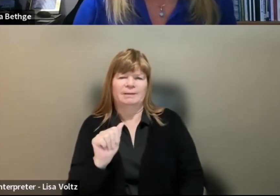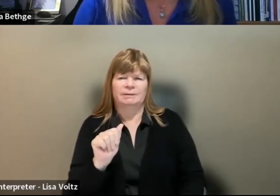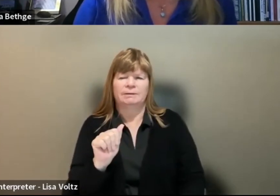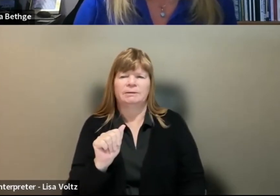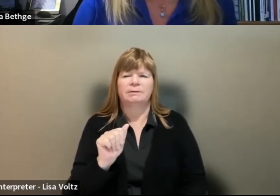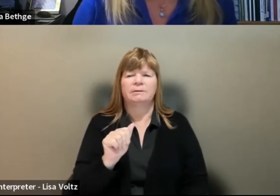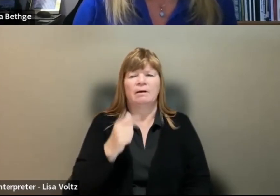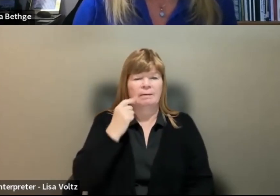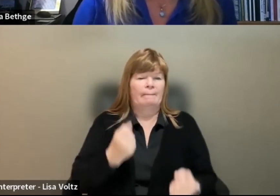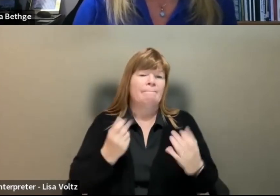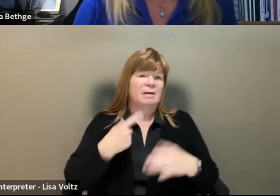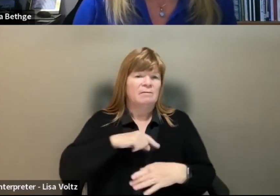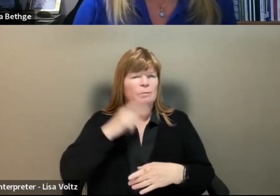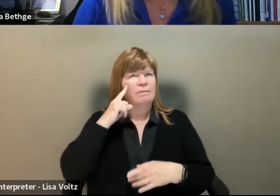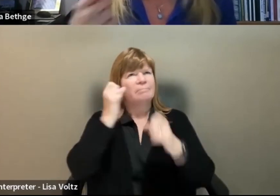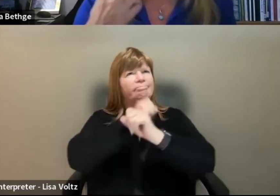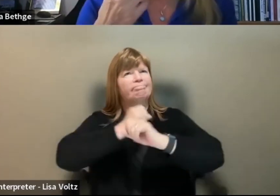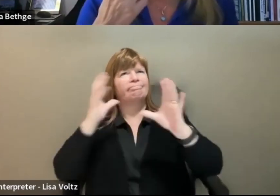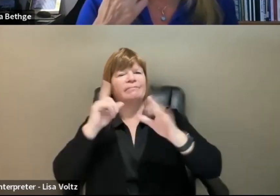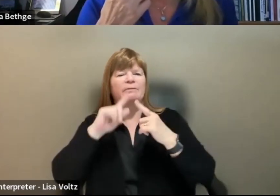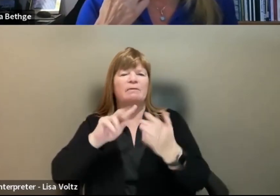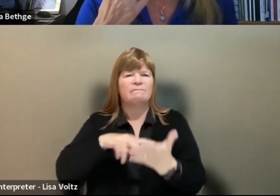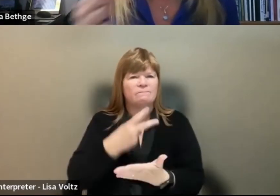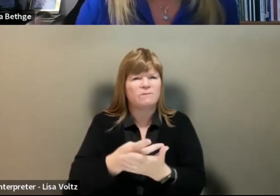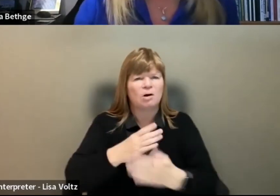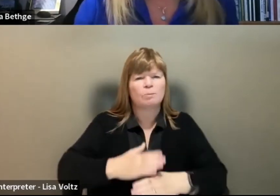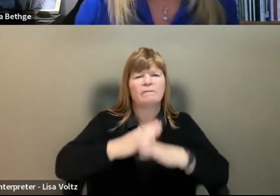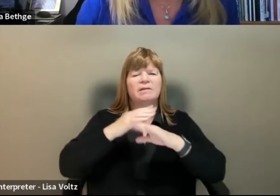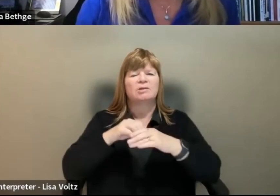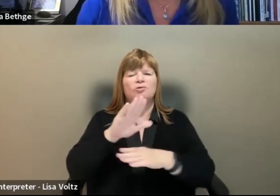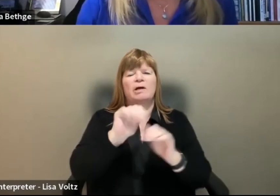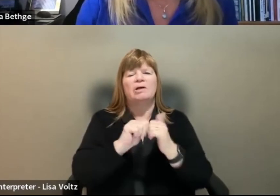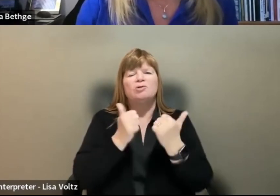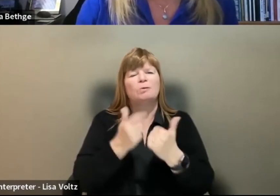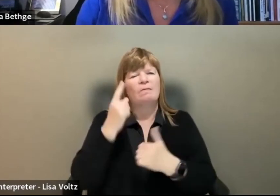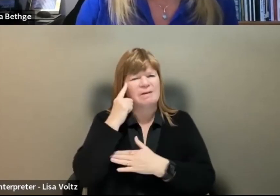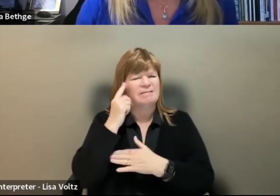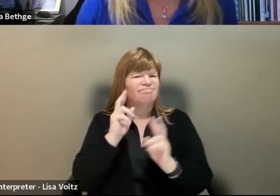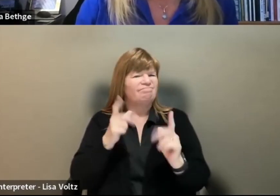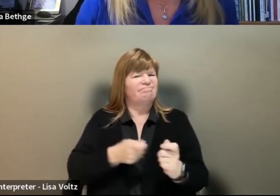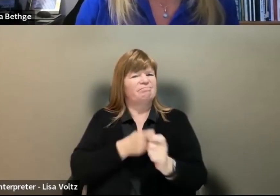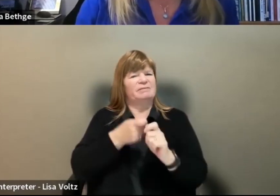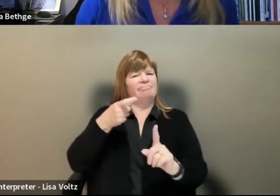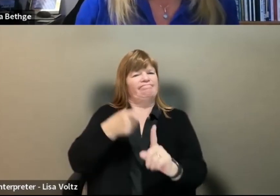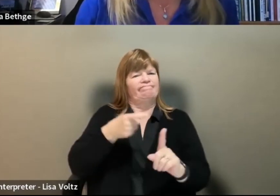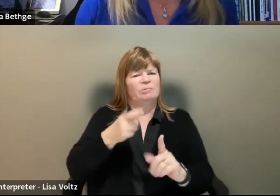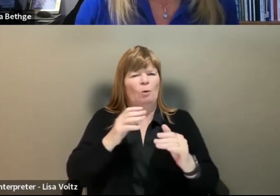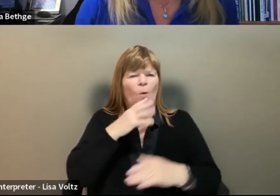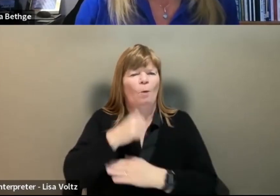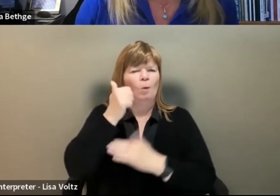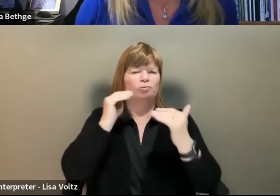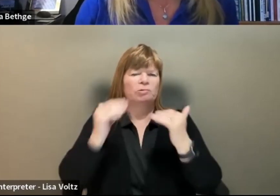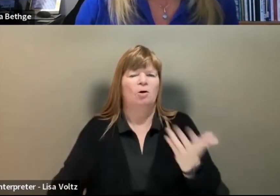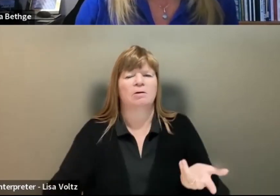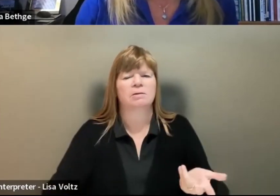many of us, when we're thinking about falls prevention within your agency, are thinking specifically about older adults. And so if you could